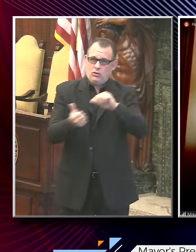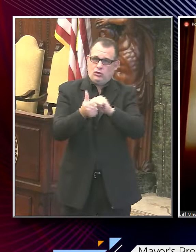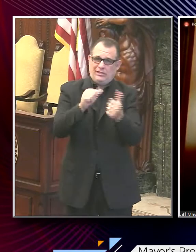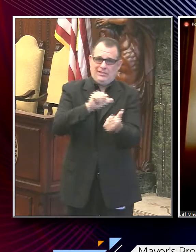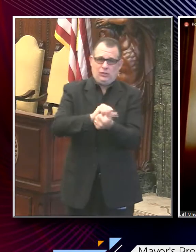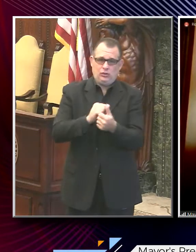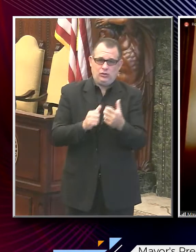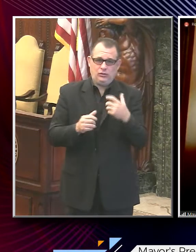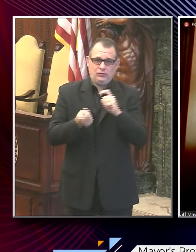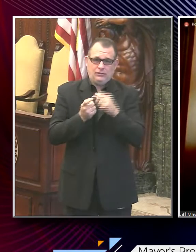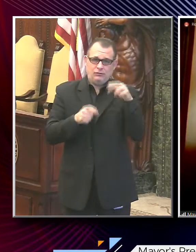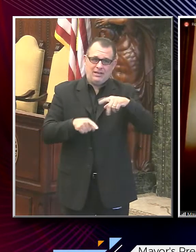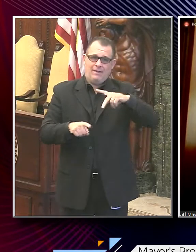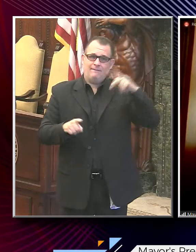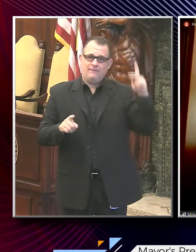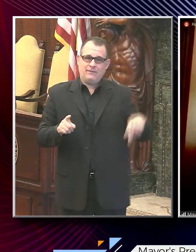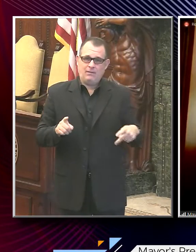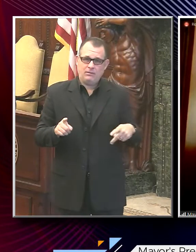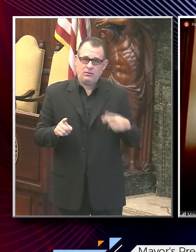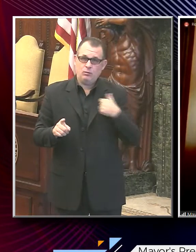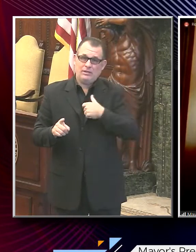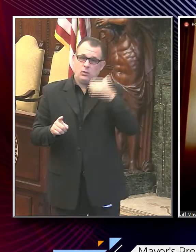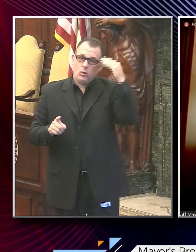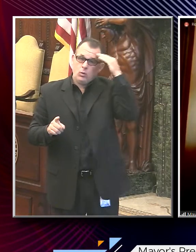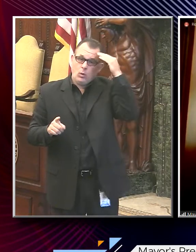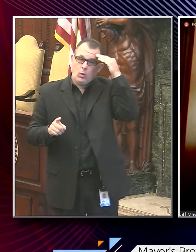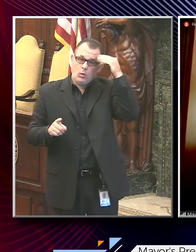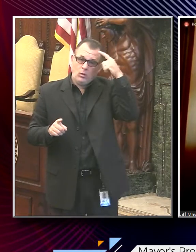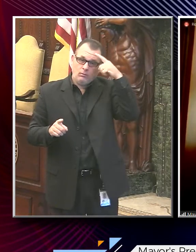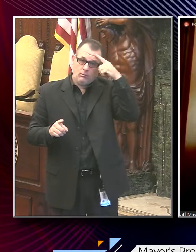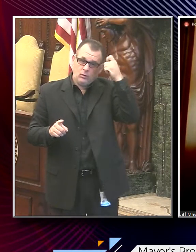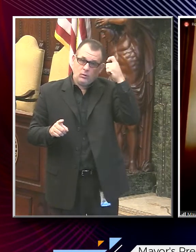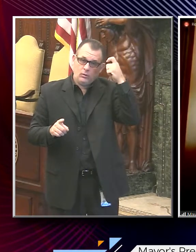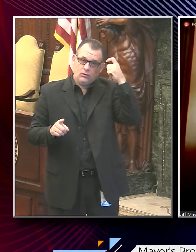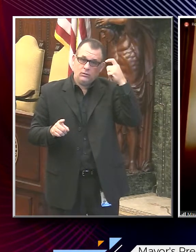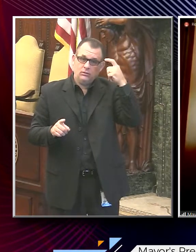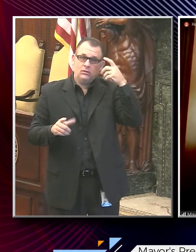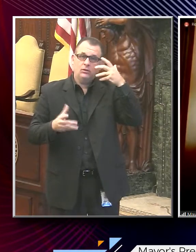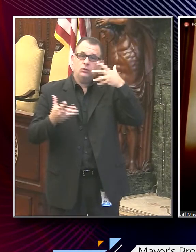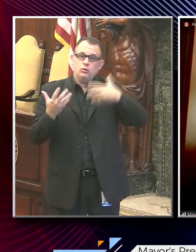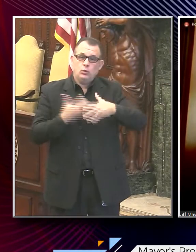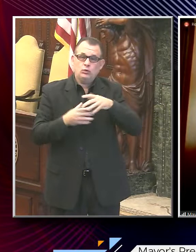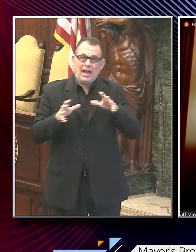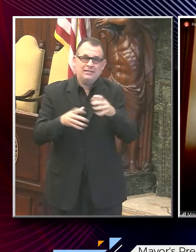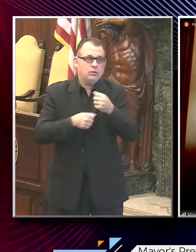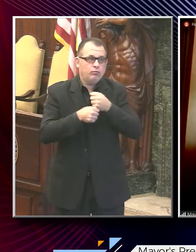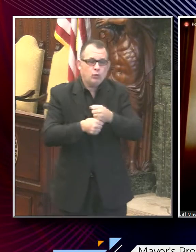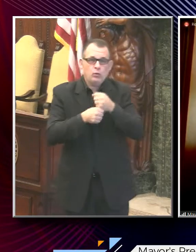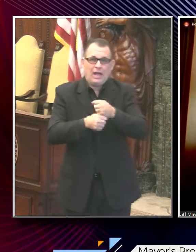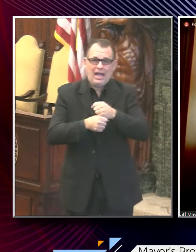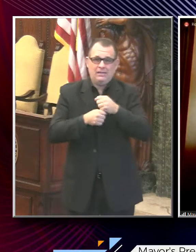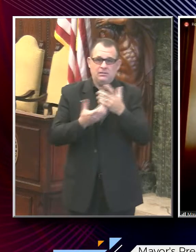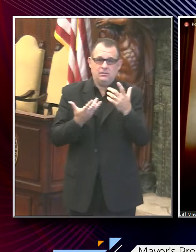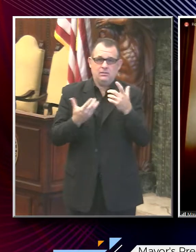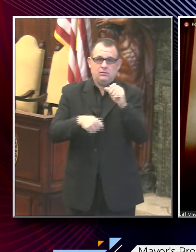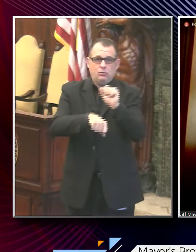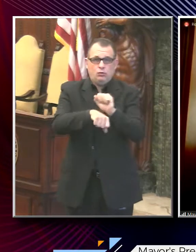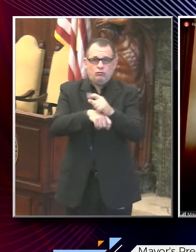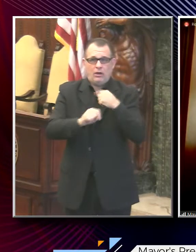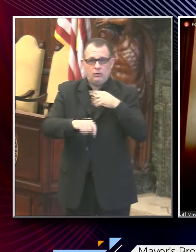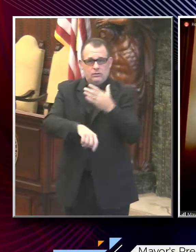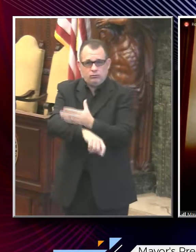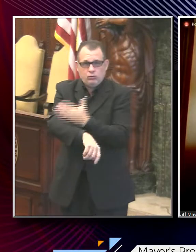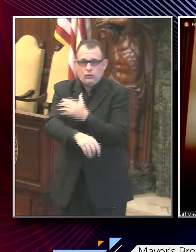Philadelphia. As you know, in the wake of recent social activism, we created a steering committee to lead our pathways to reform, transformation,